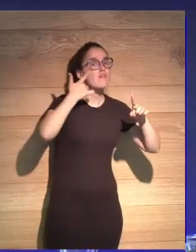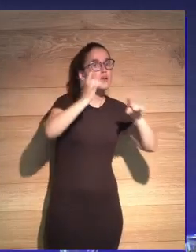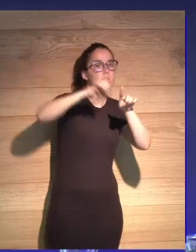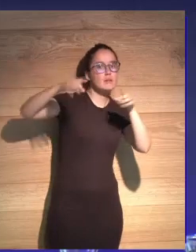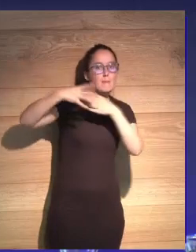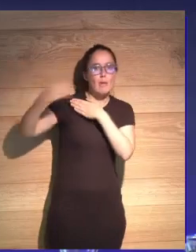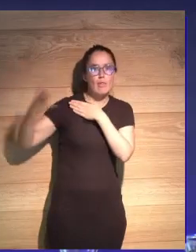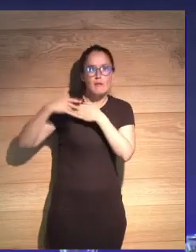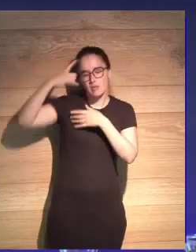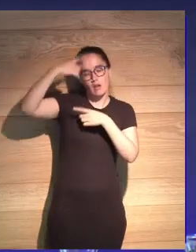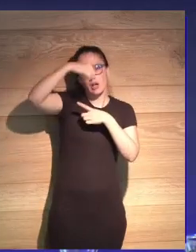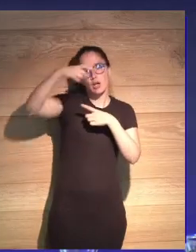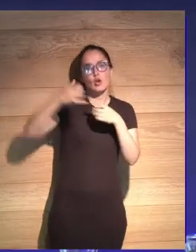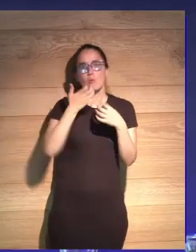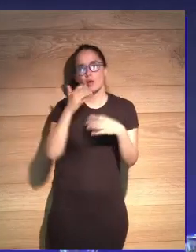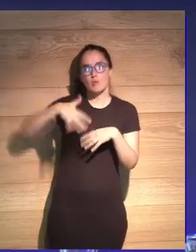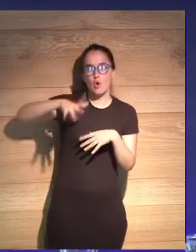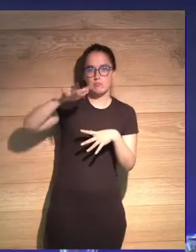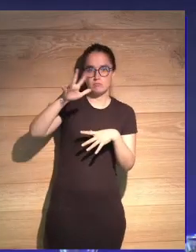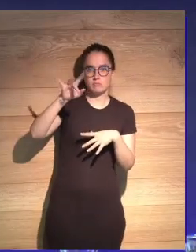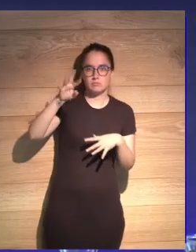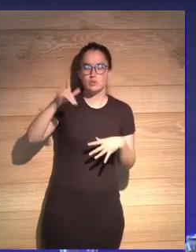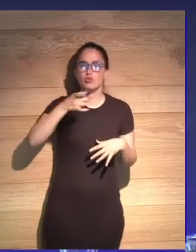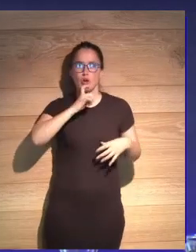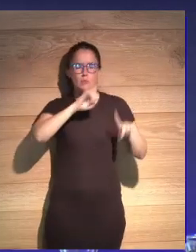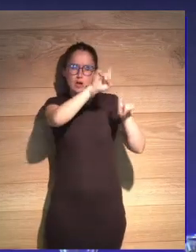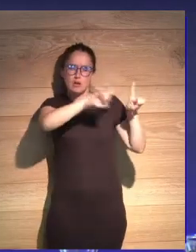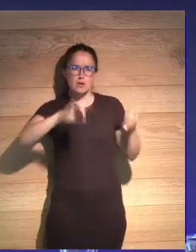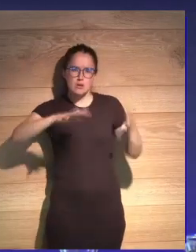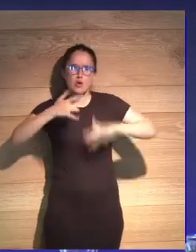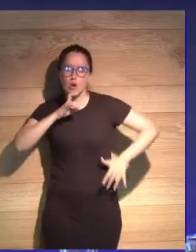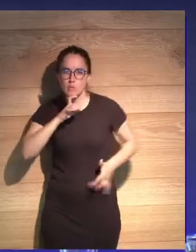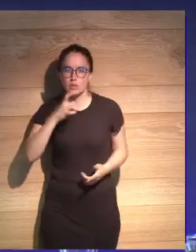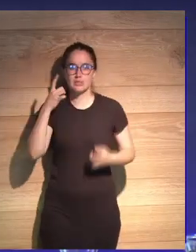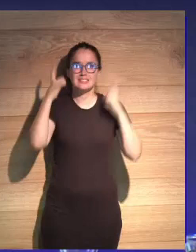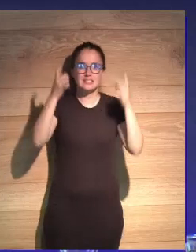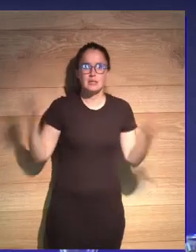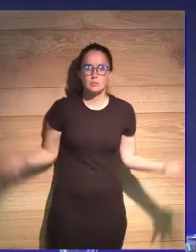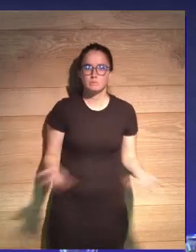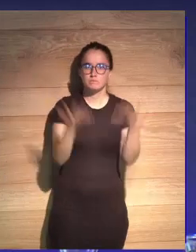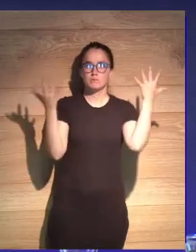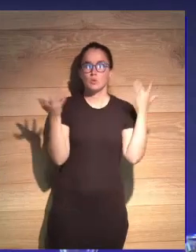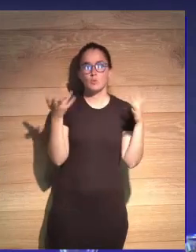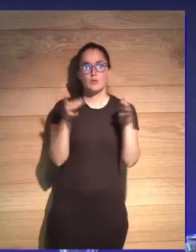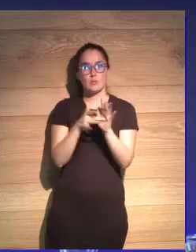waves of patients. For example, when the patient is moving a hand, and we try